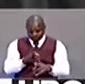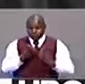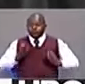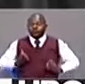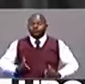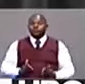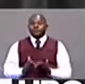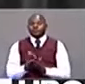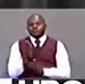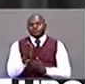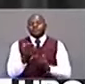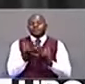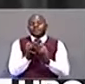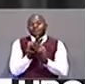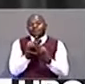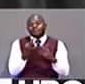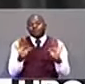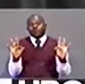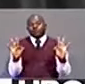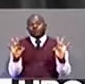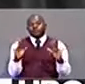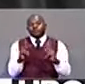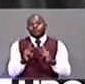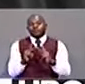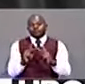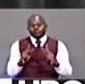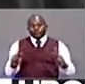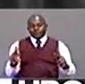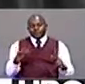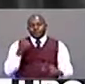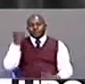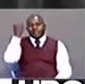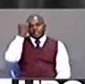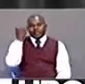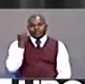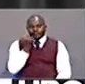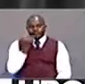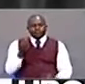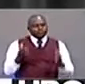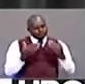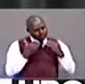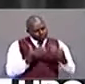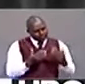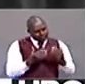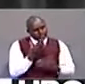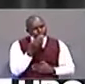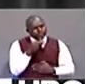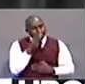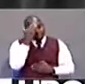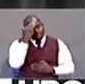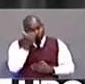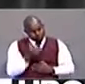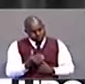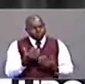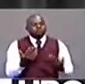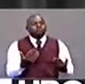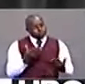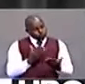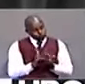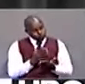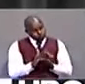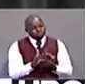rights, freedoms, peace, and justice. Thank you, because you